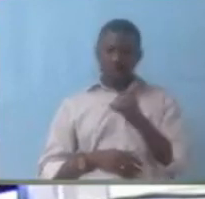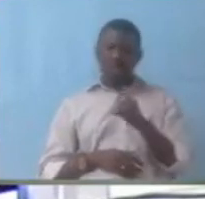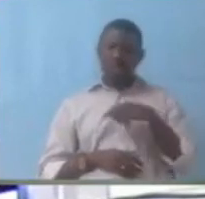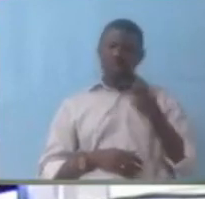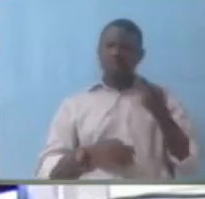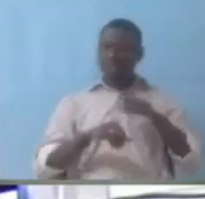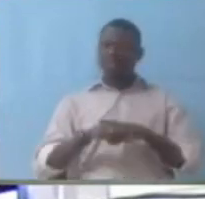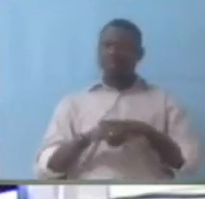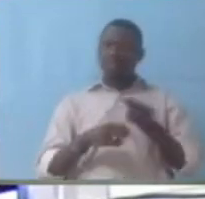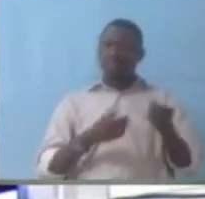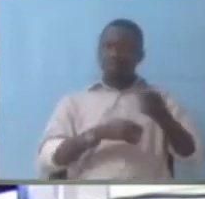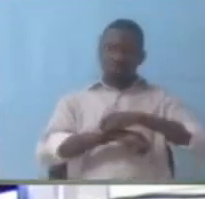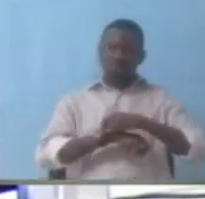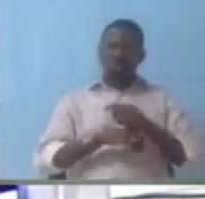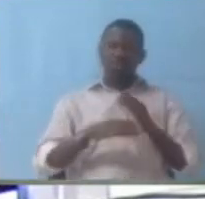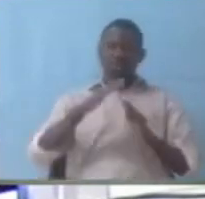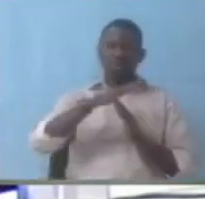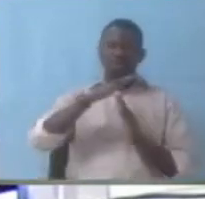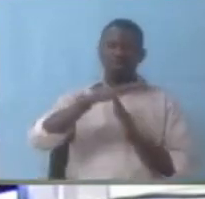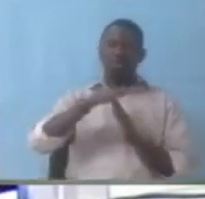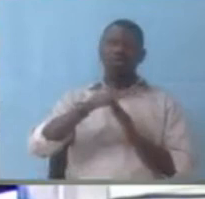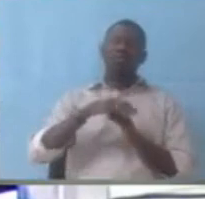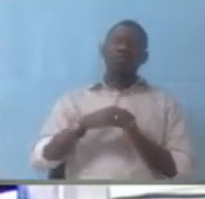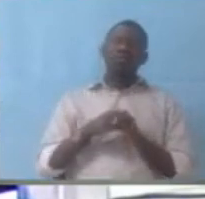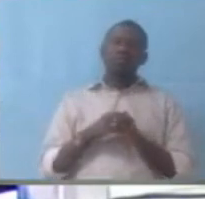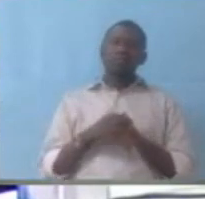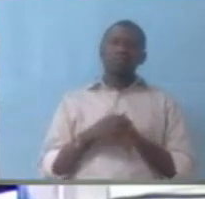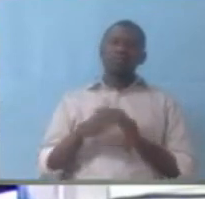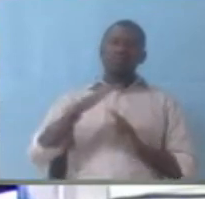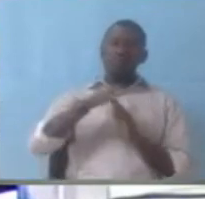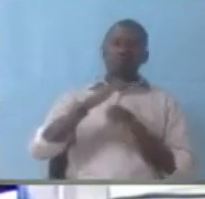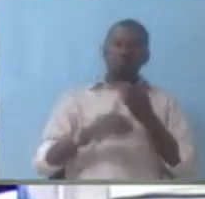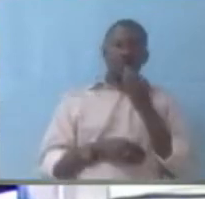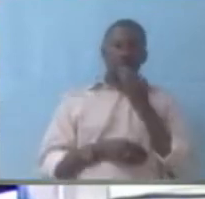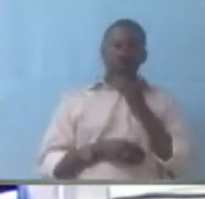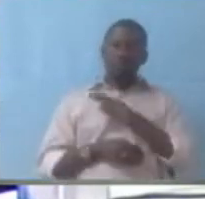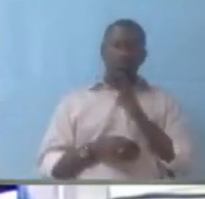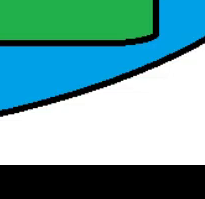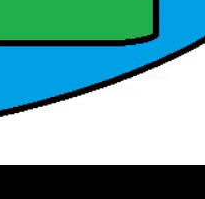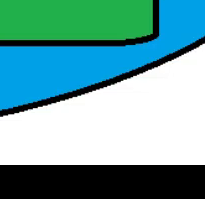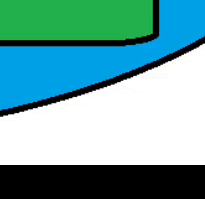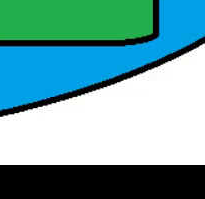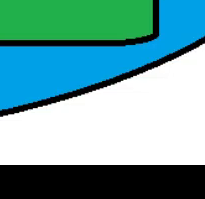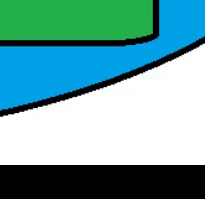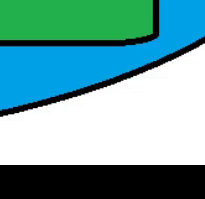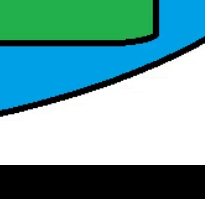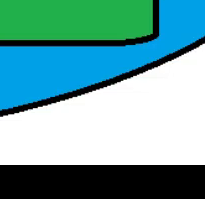the chairman before we do so. We will break for the lunch, not close. We'll come back after lunch. Thank you.